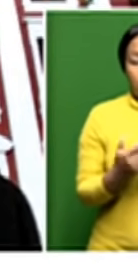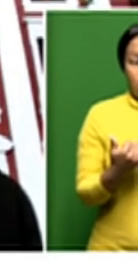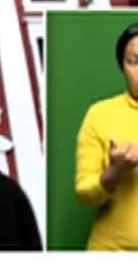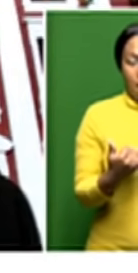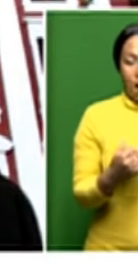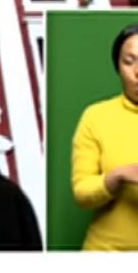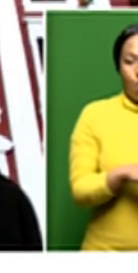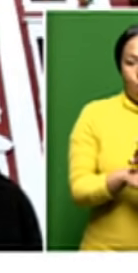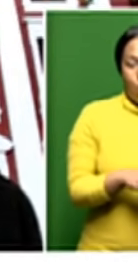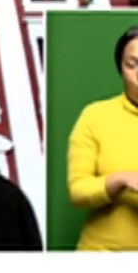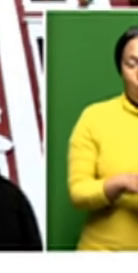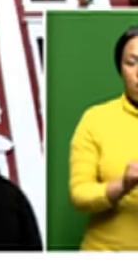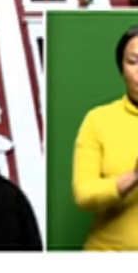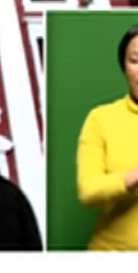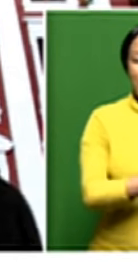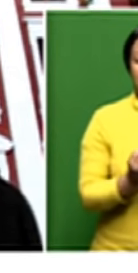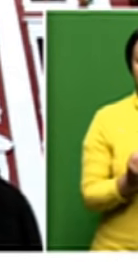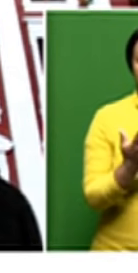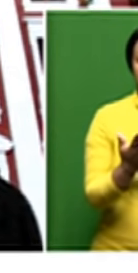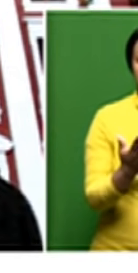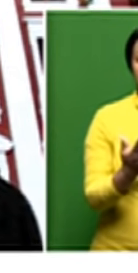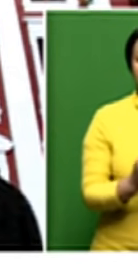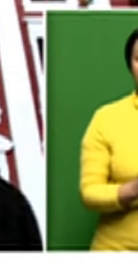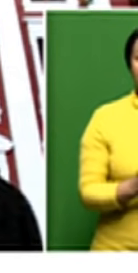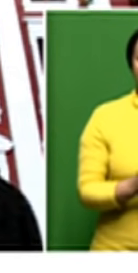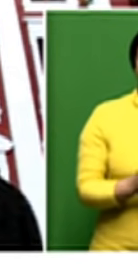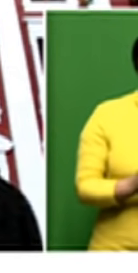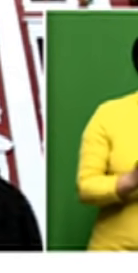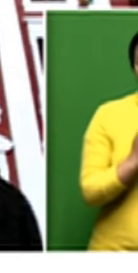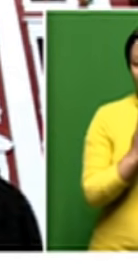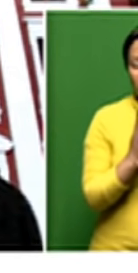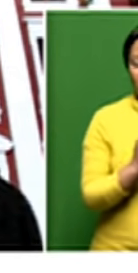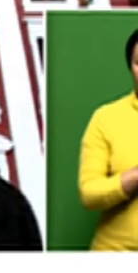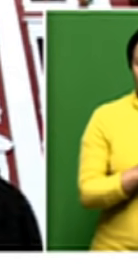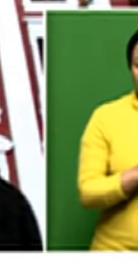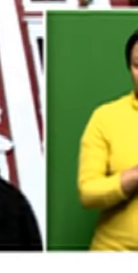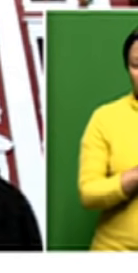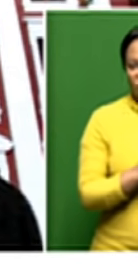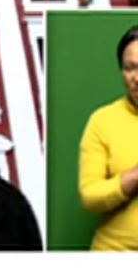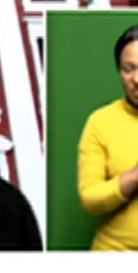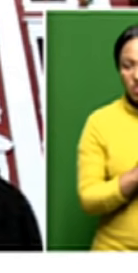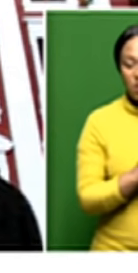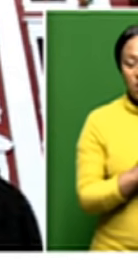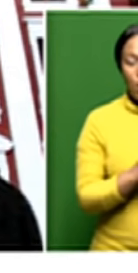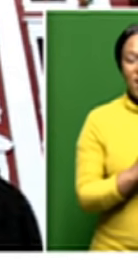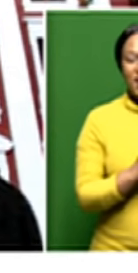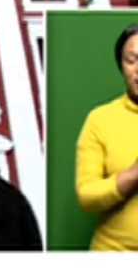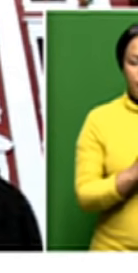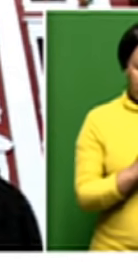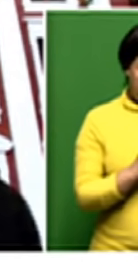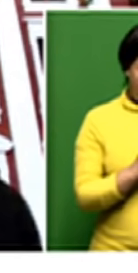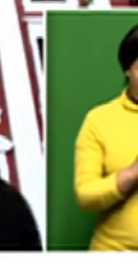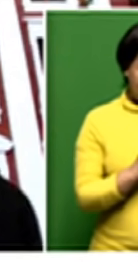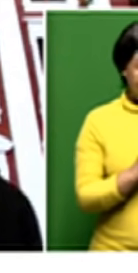busy working with the legal services to work on all the technical issues, the terms of reference. And on Thursday, the police committee will